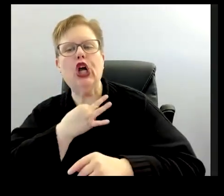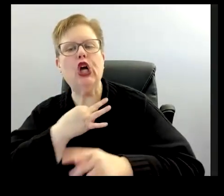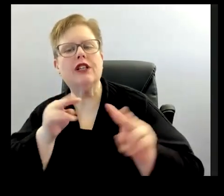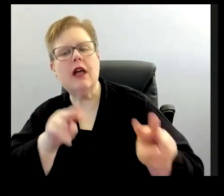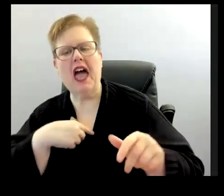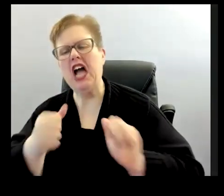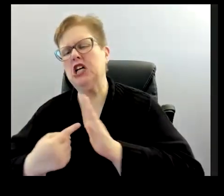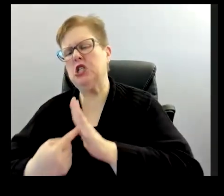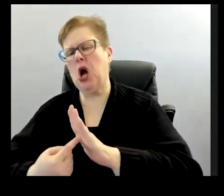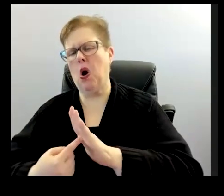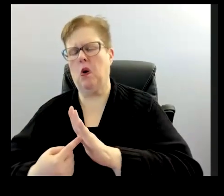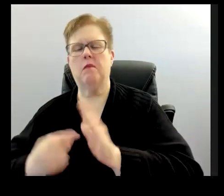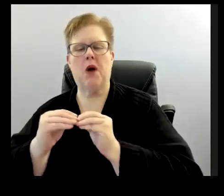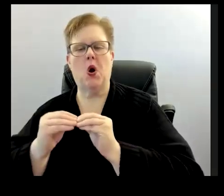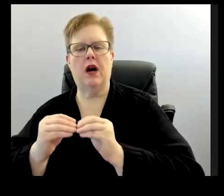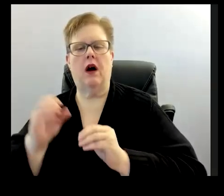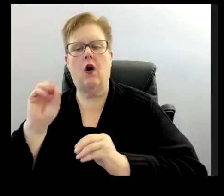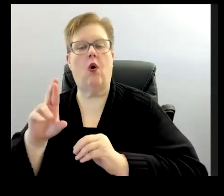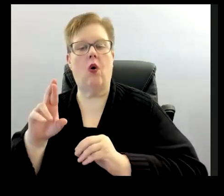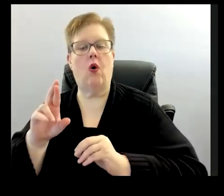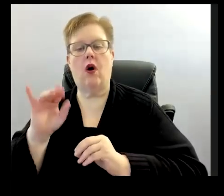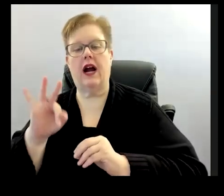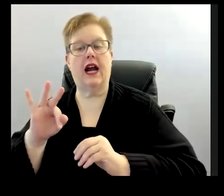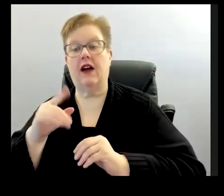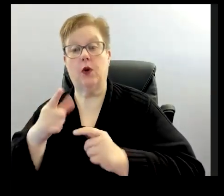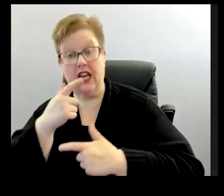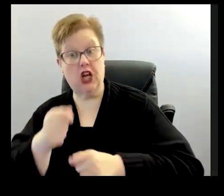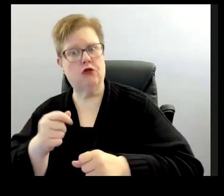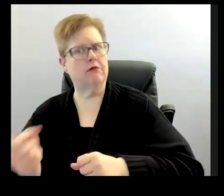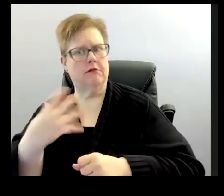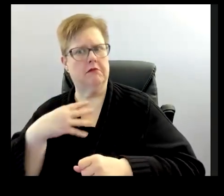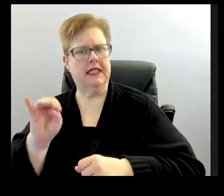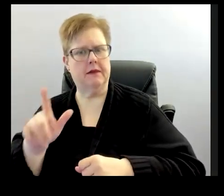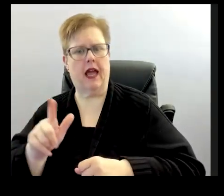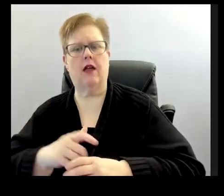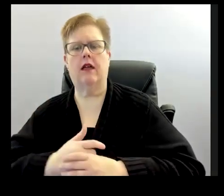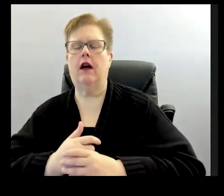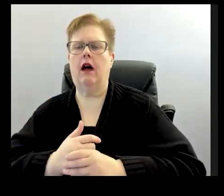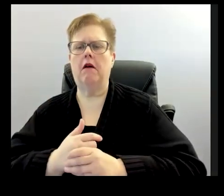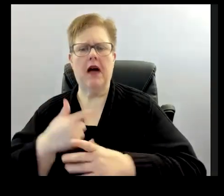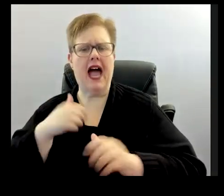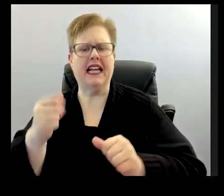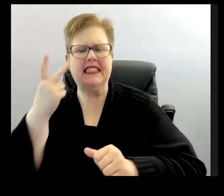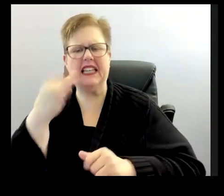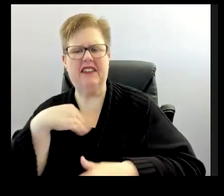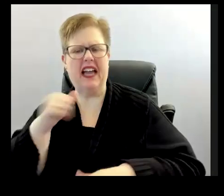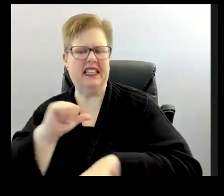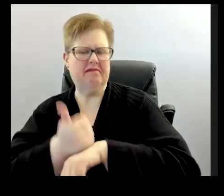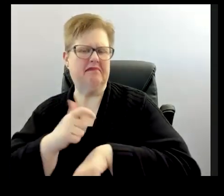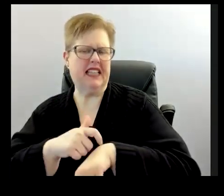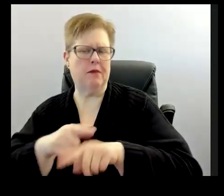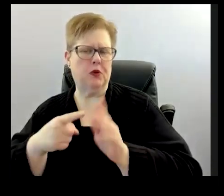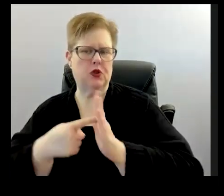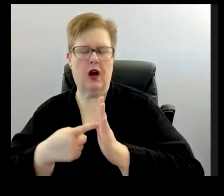and I can show folks a little bit more. Or if you are interested, send us an email. And I can see if I can't set up a time that I